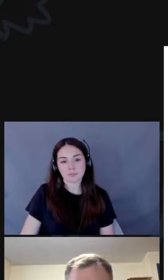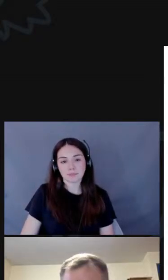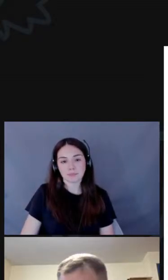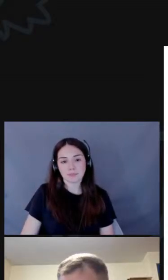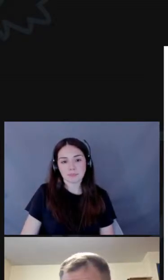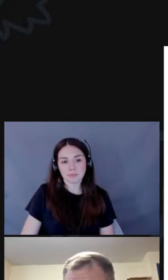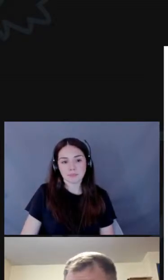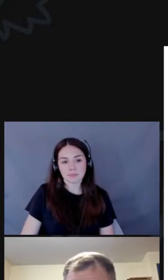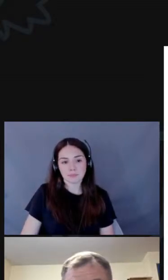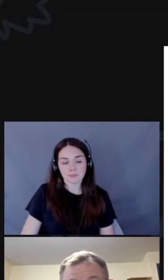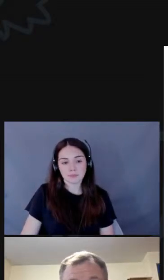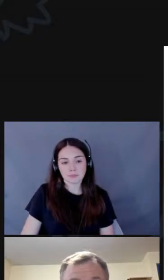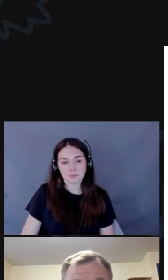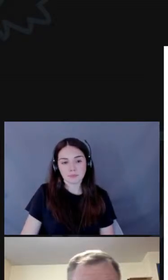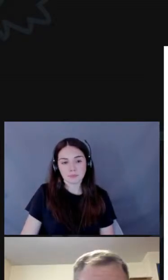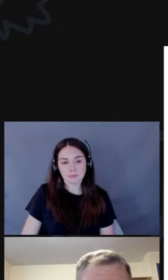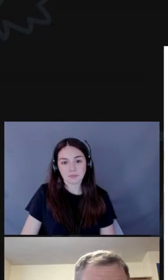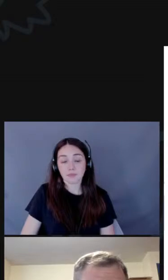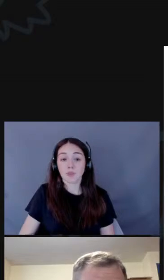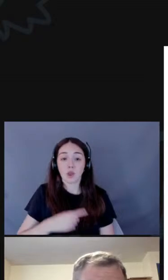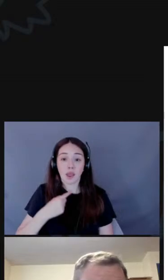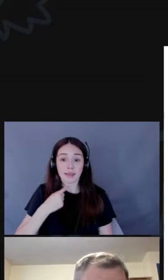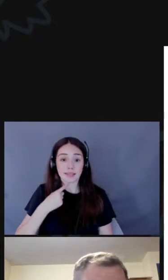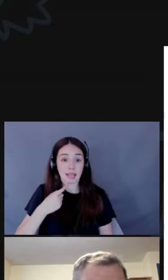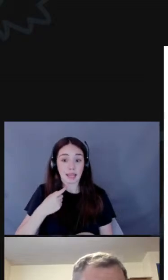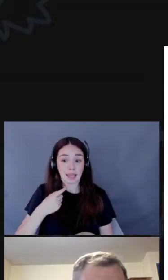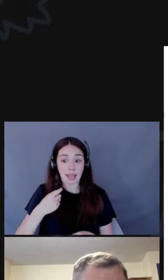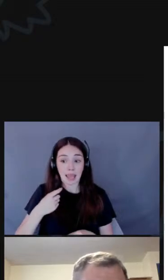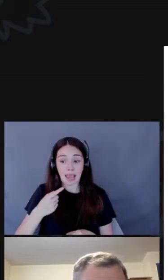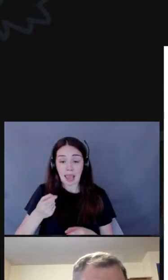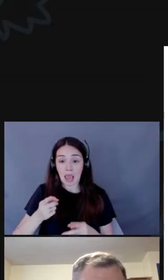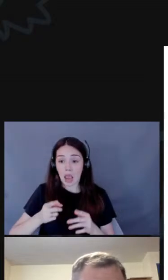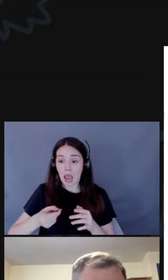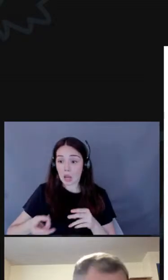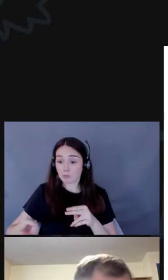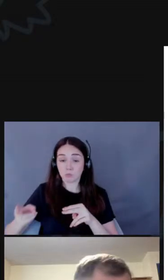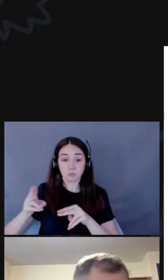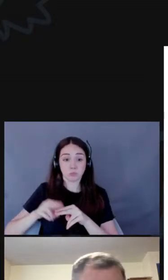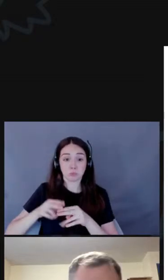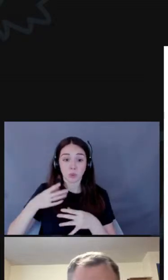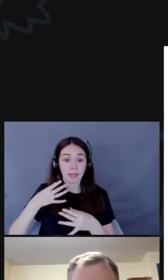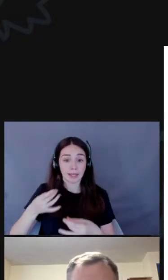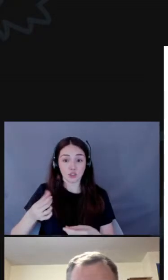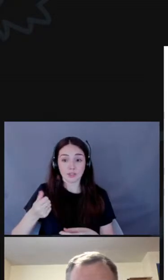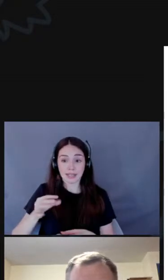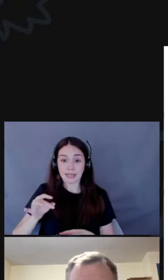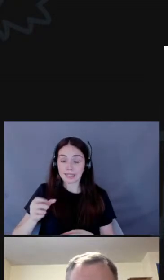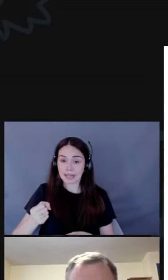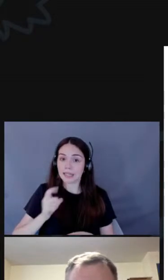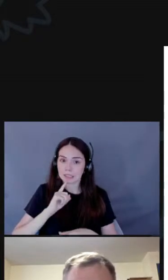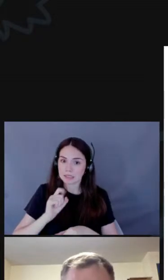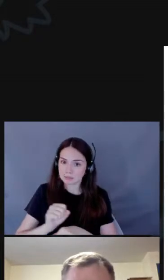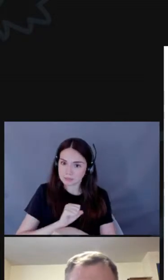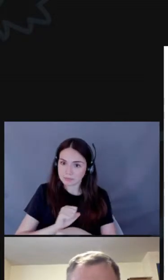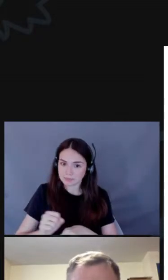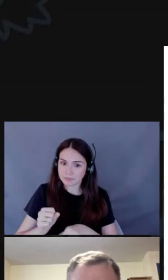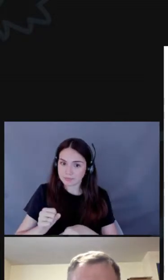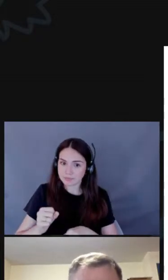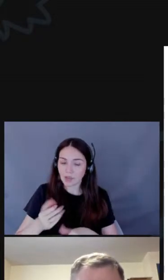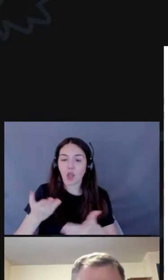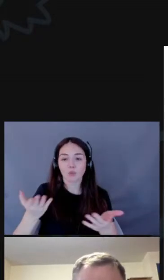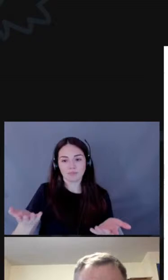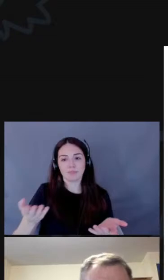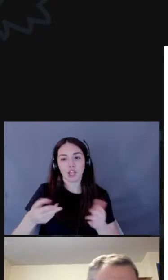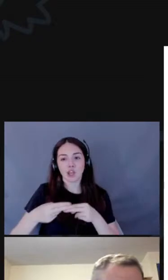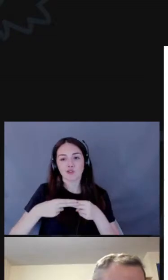And when I say that there's an explosion of interest in cryptozoology in the 1980s, I mean it. And yeah, here we go. Here's my slide.